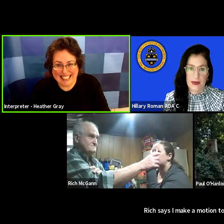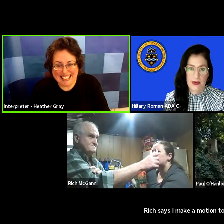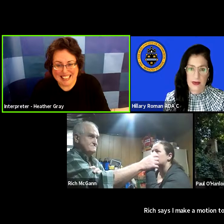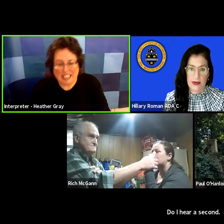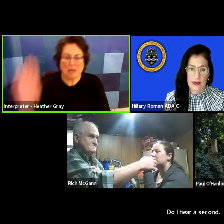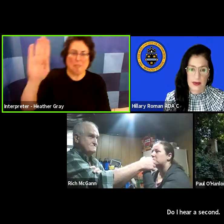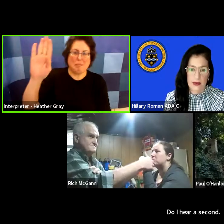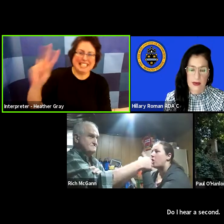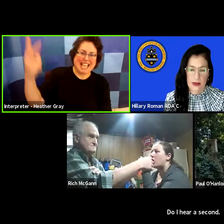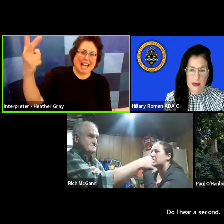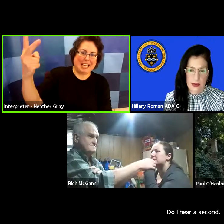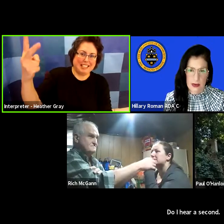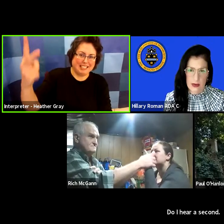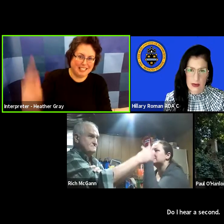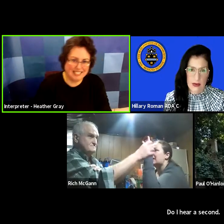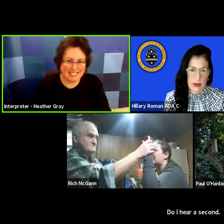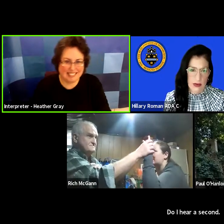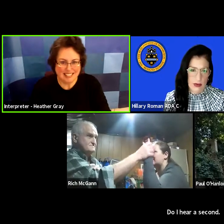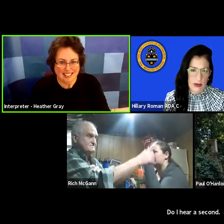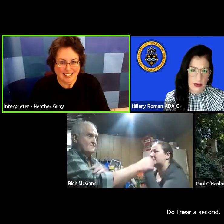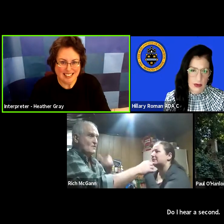Second.